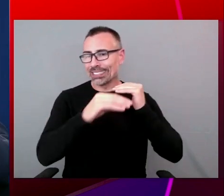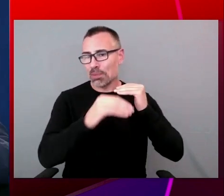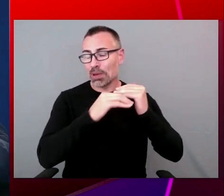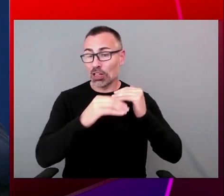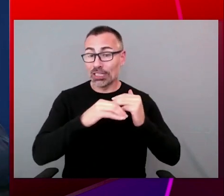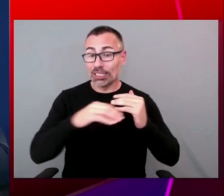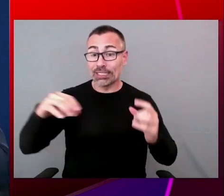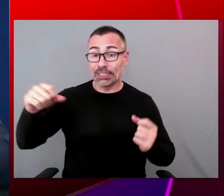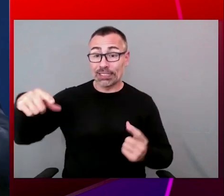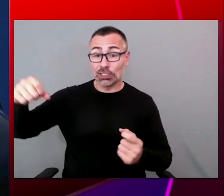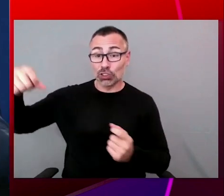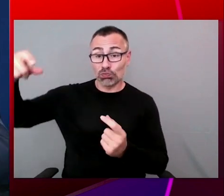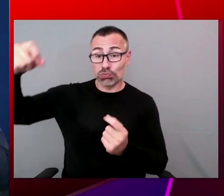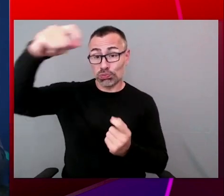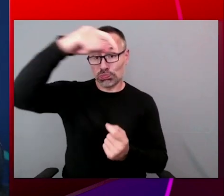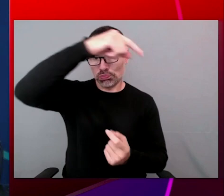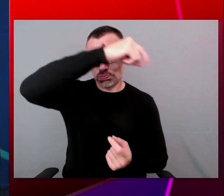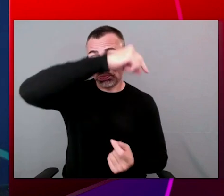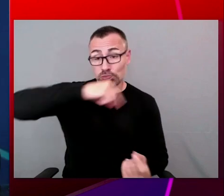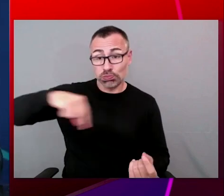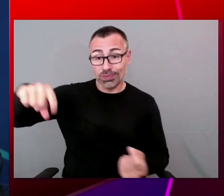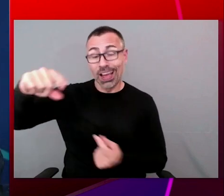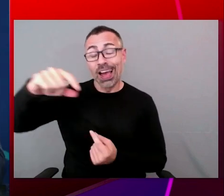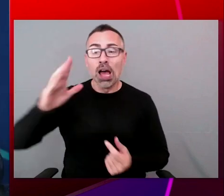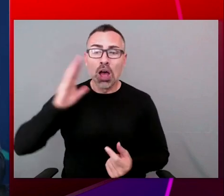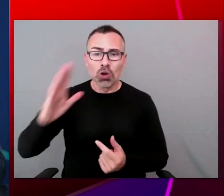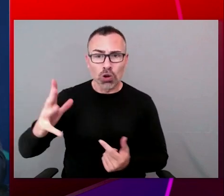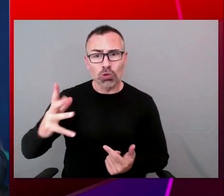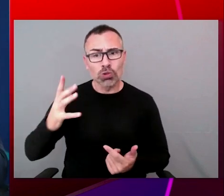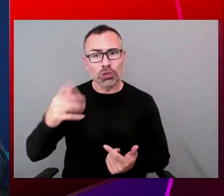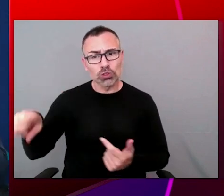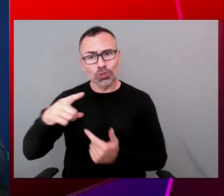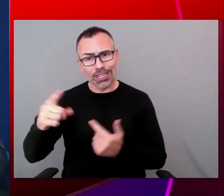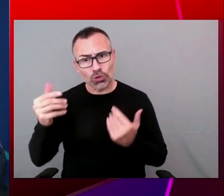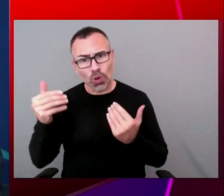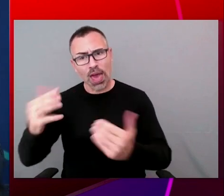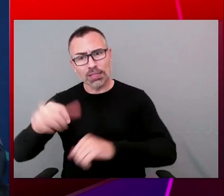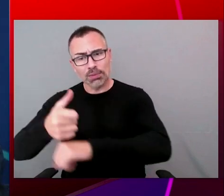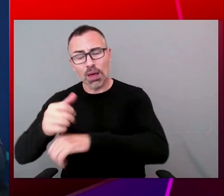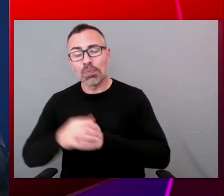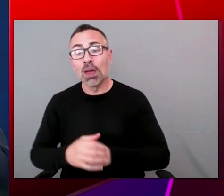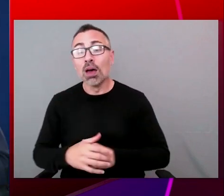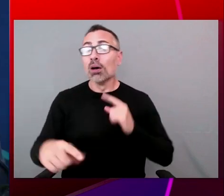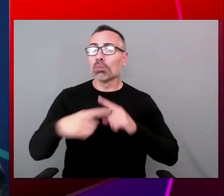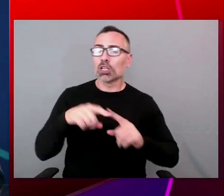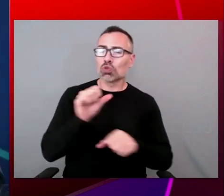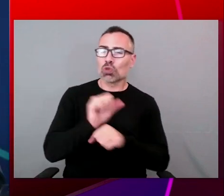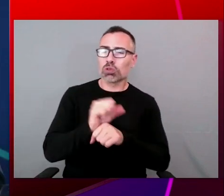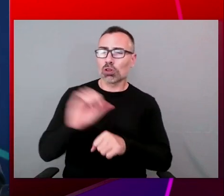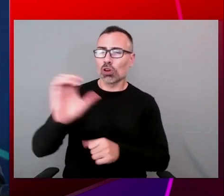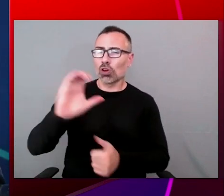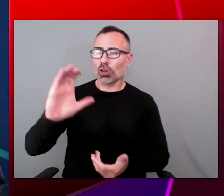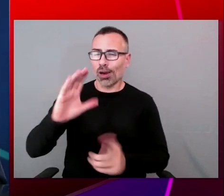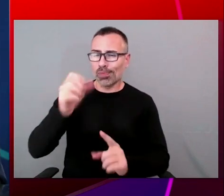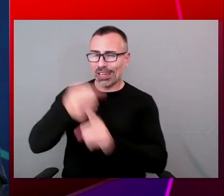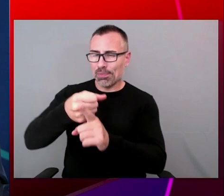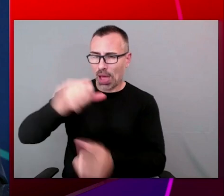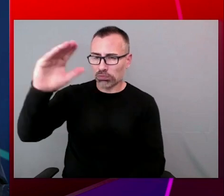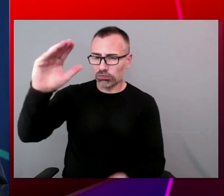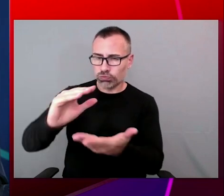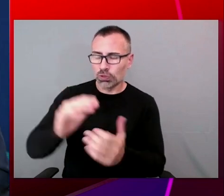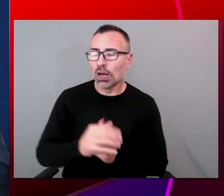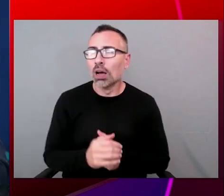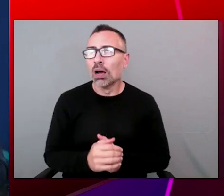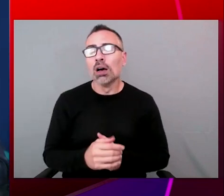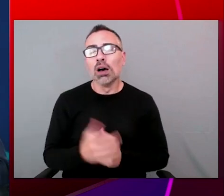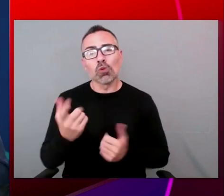support those in production for us? And then we also have some of the stuff that we're working on the carbon footprint side of things, right? Where again, we're partnered with